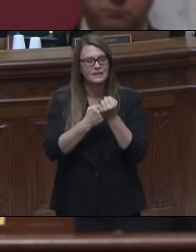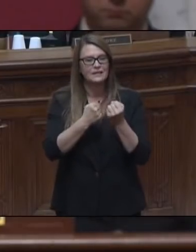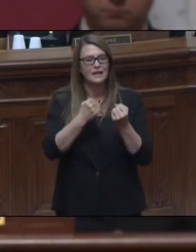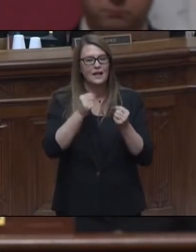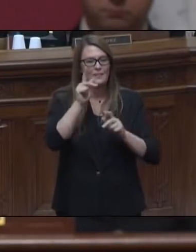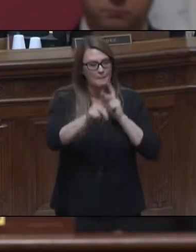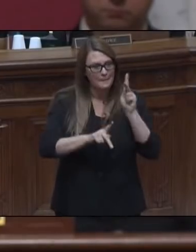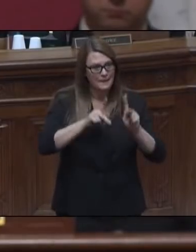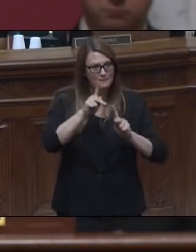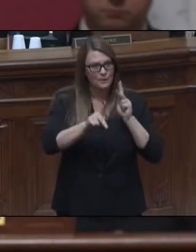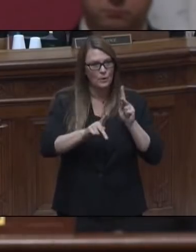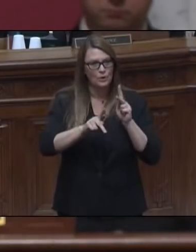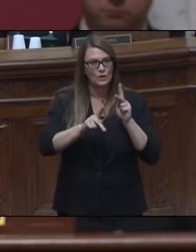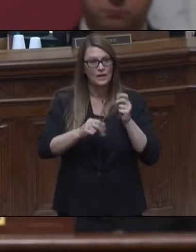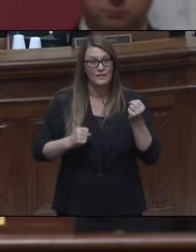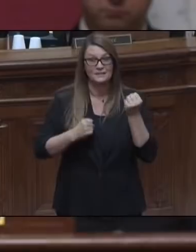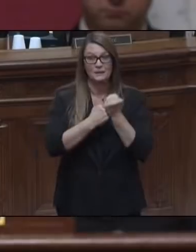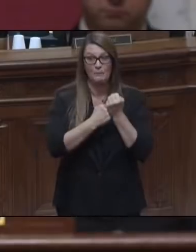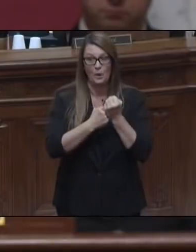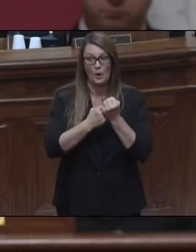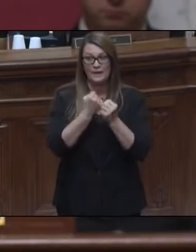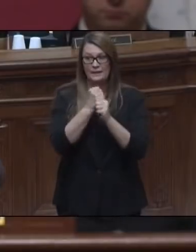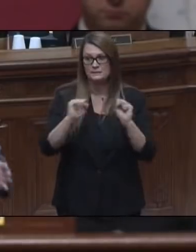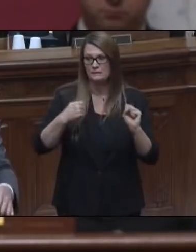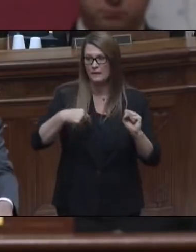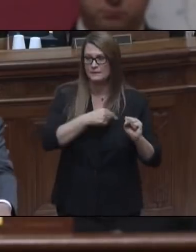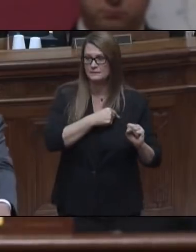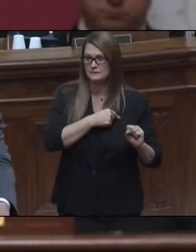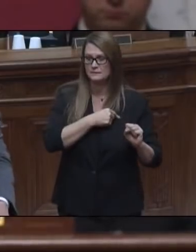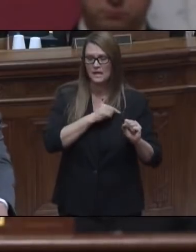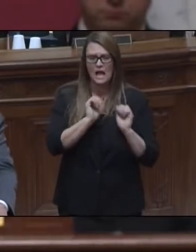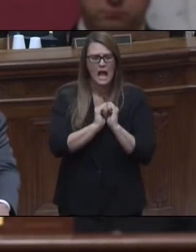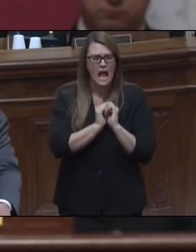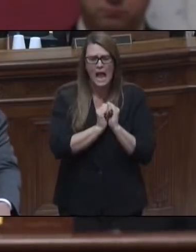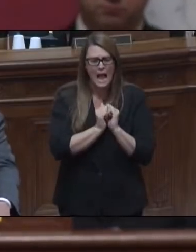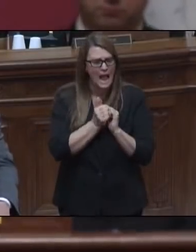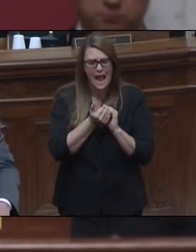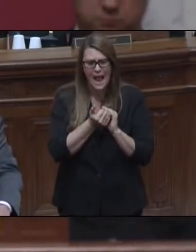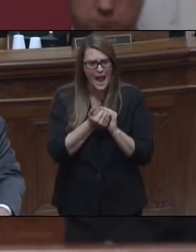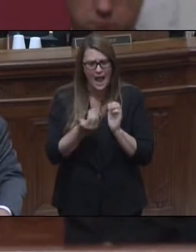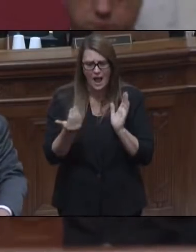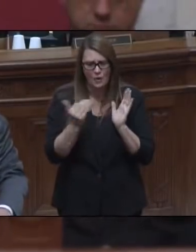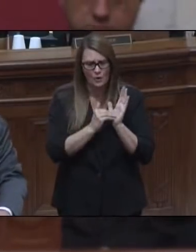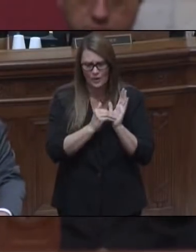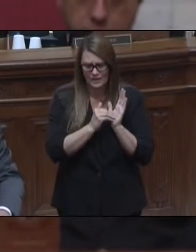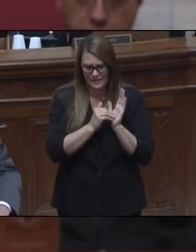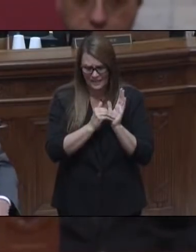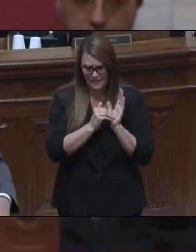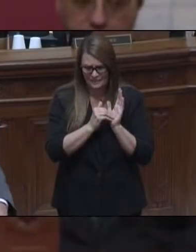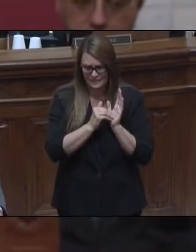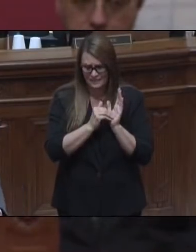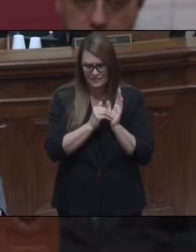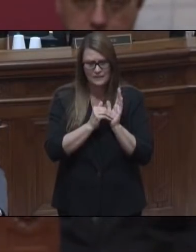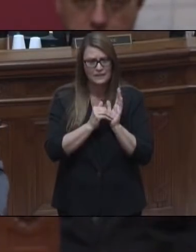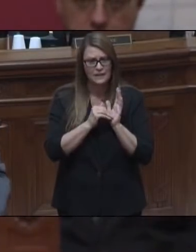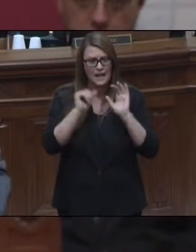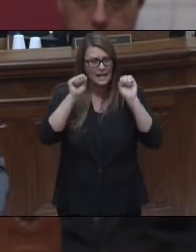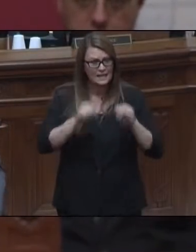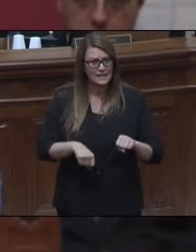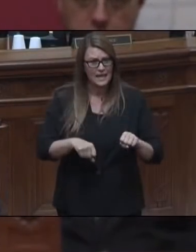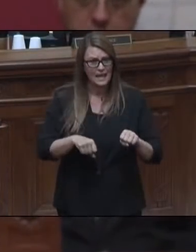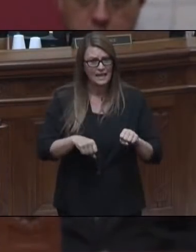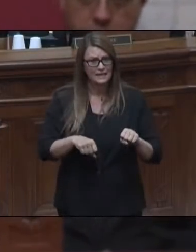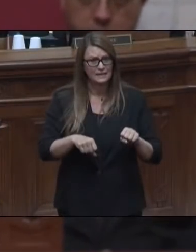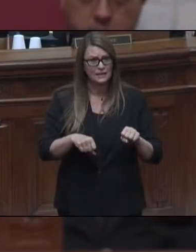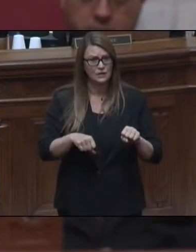very people that support us. How again, and I don't mean to step on anybody's toes, but how again could